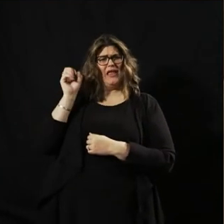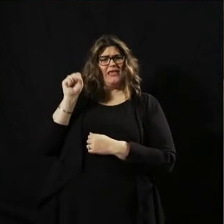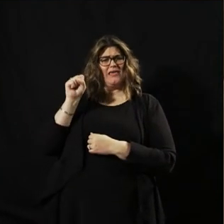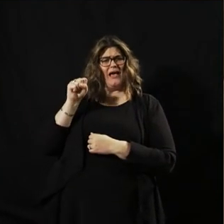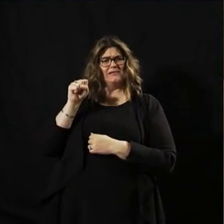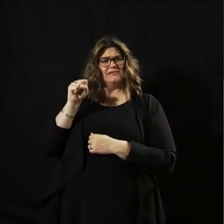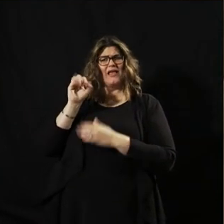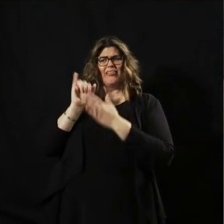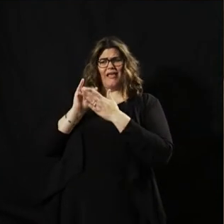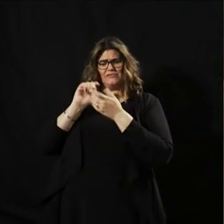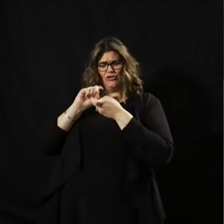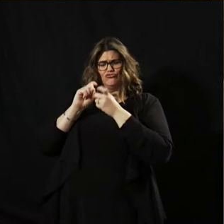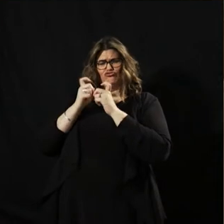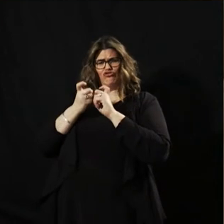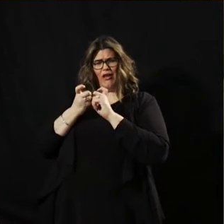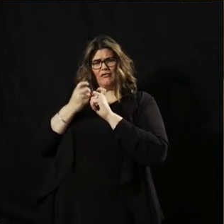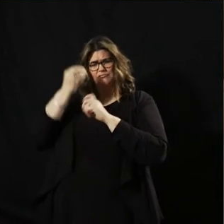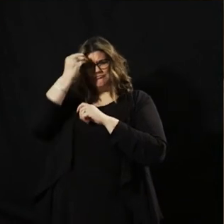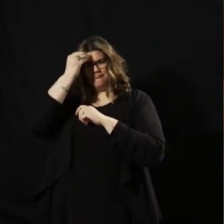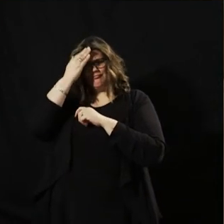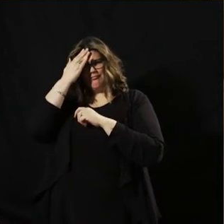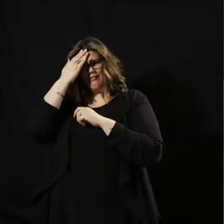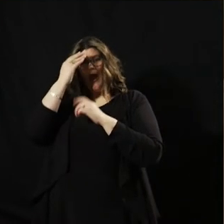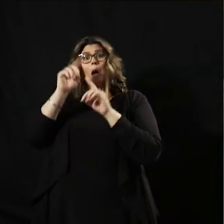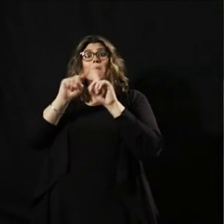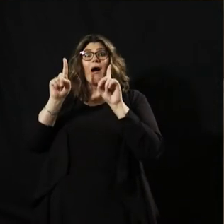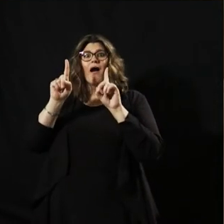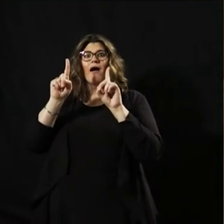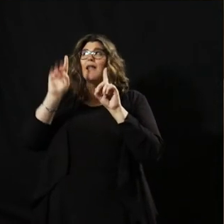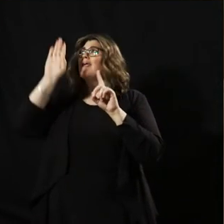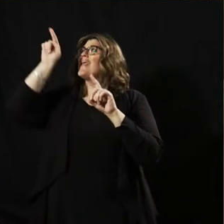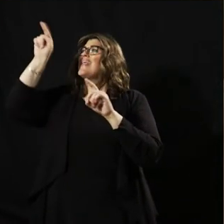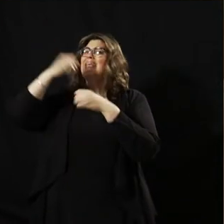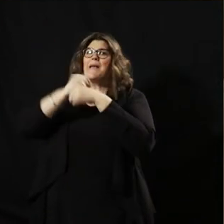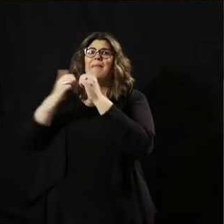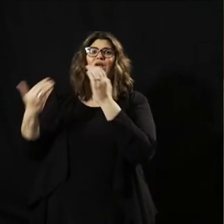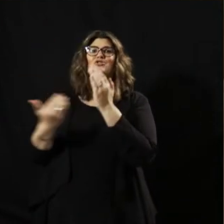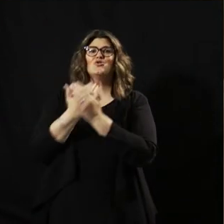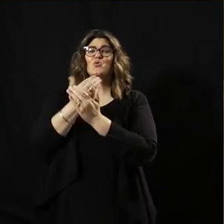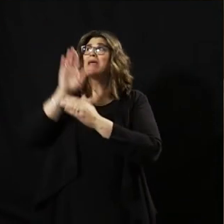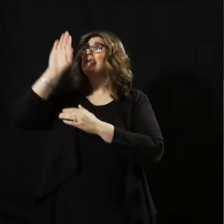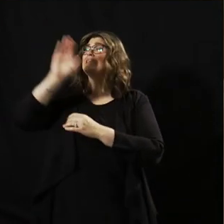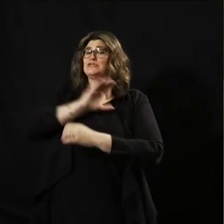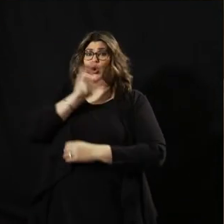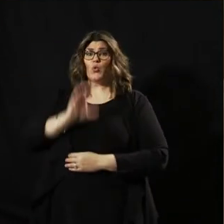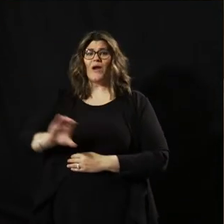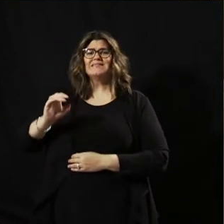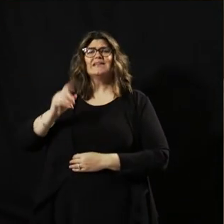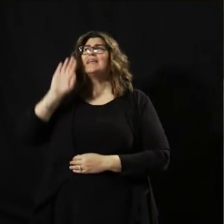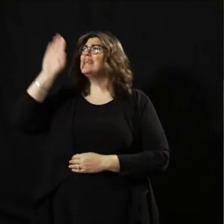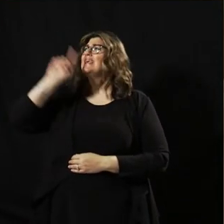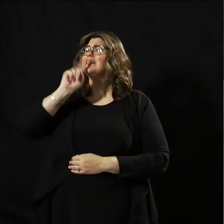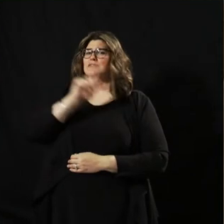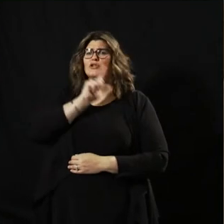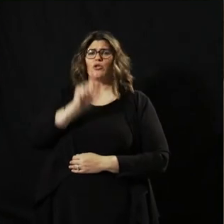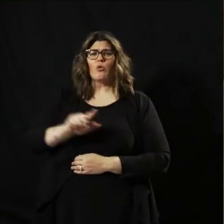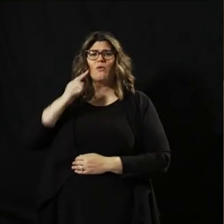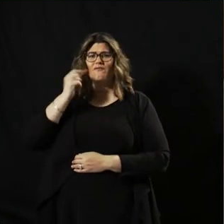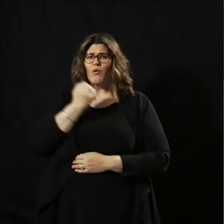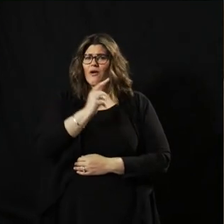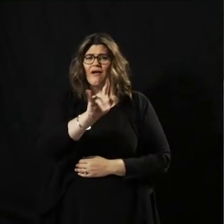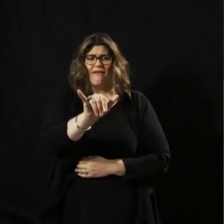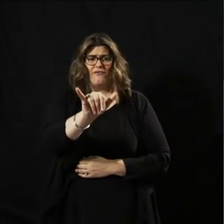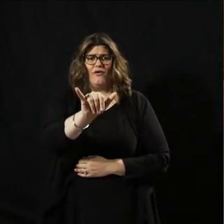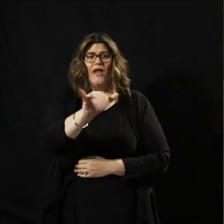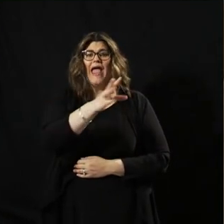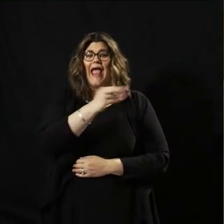is changed and redeemed by Christ, who is the Lord of all time, so